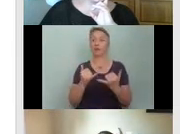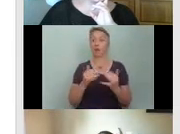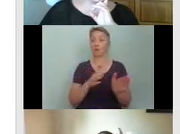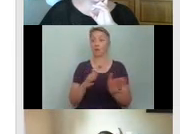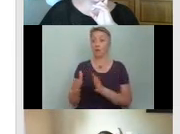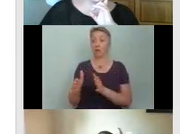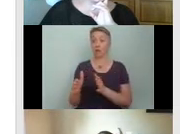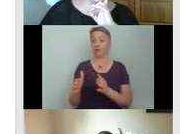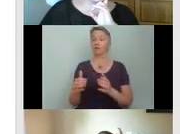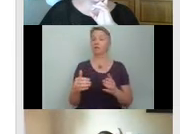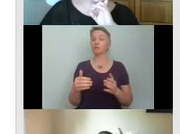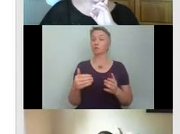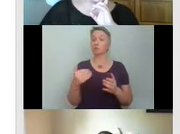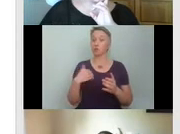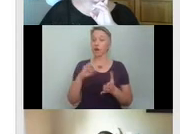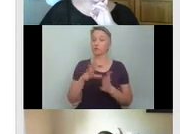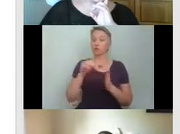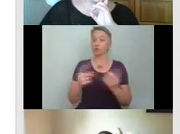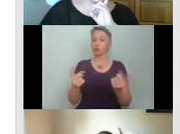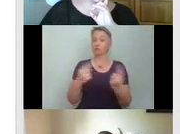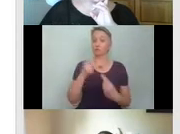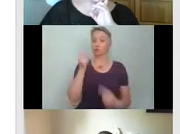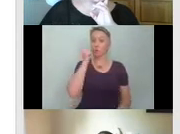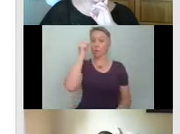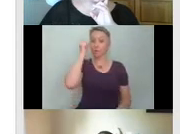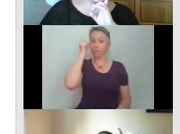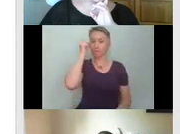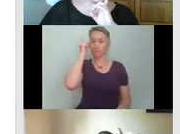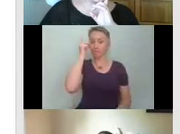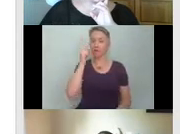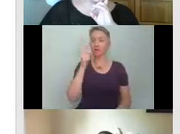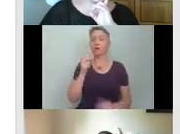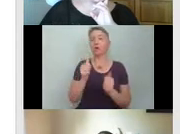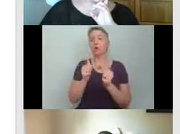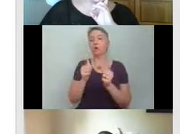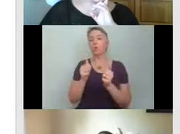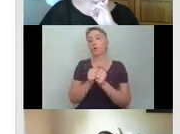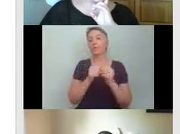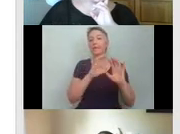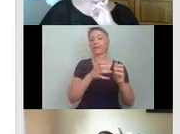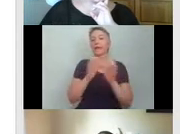residential campus with both hybrid and in-person